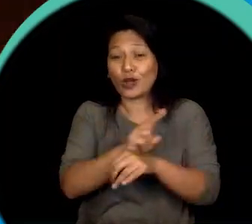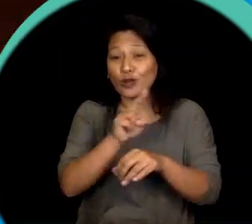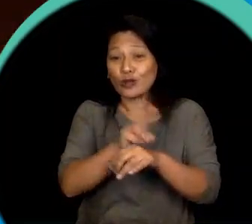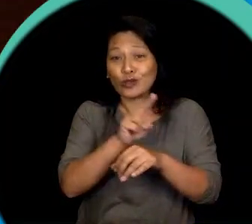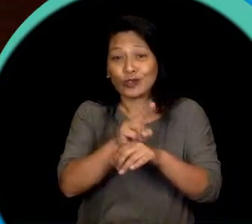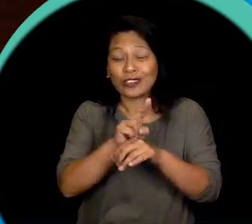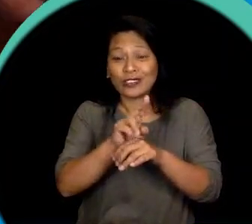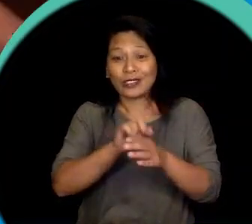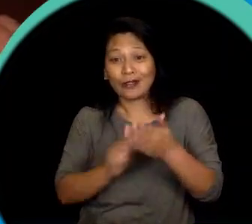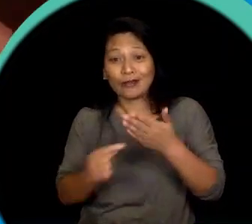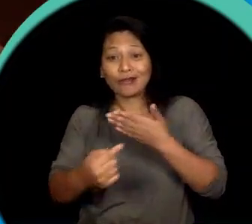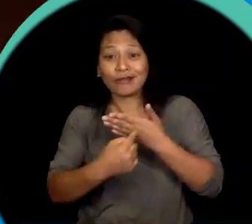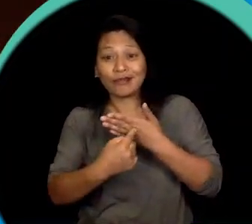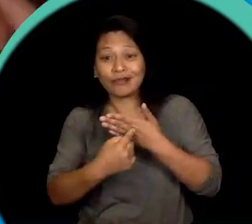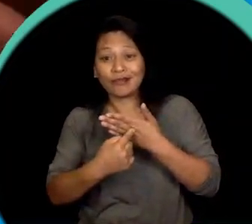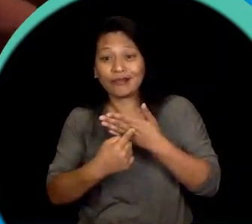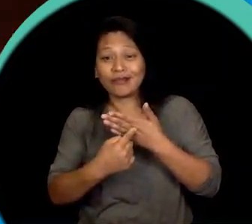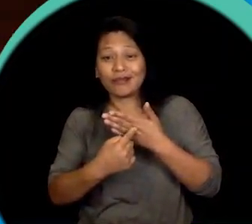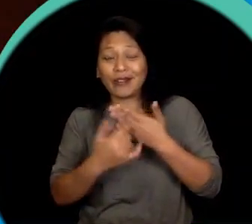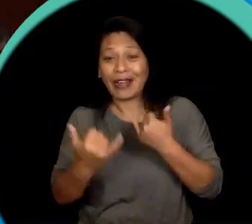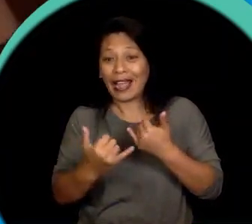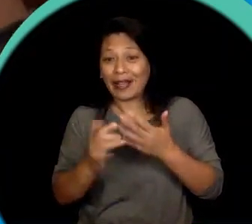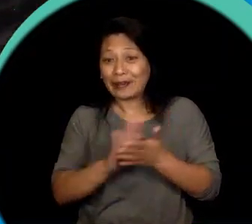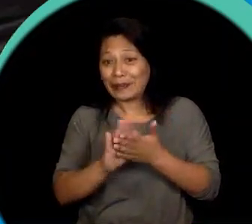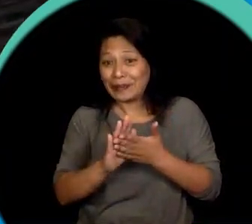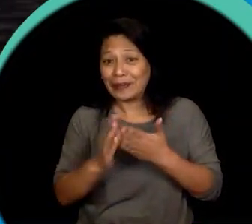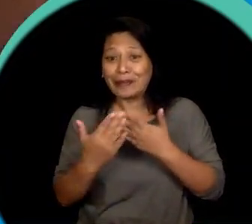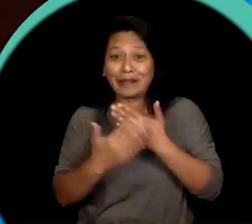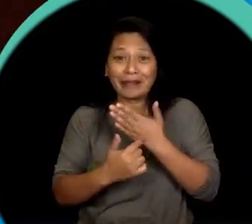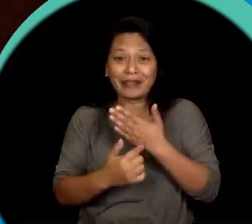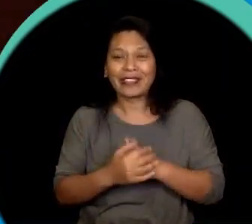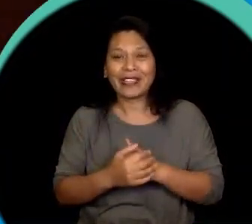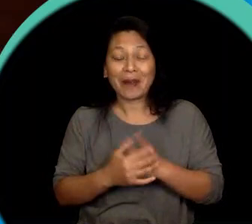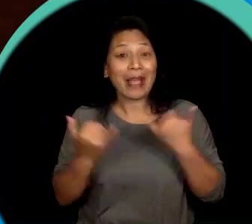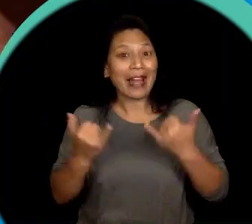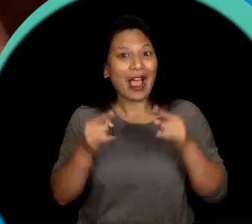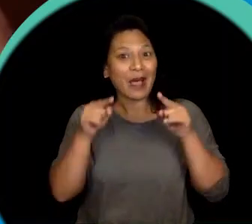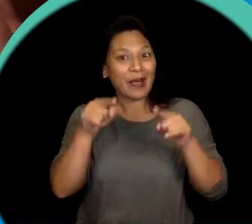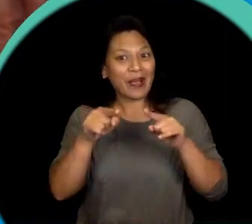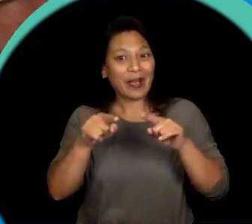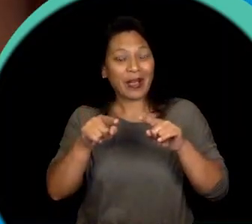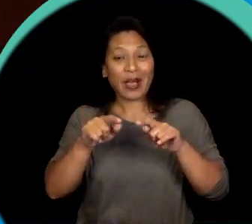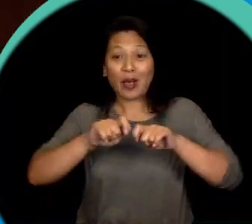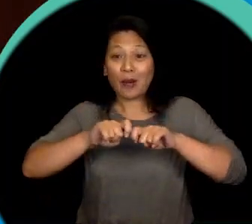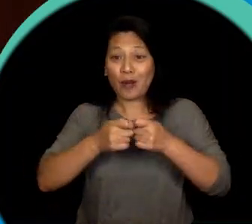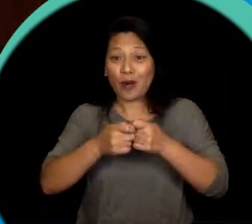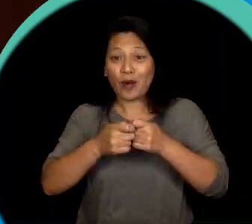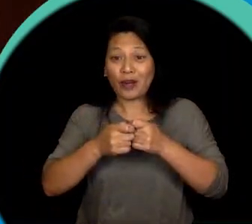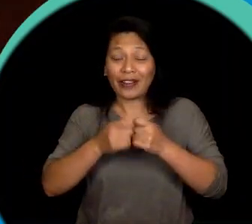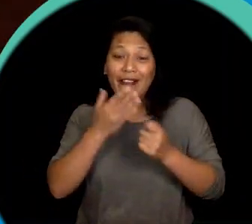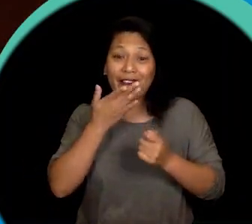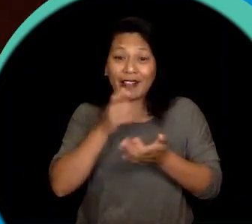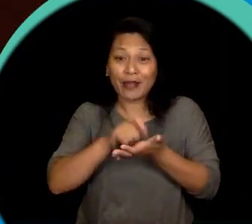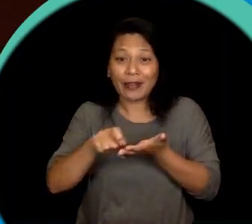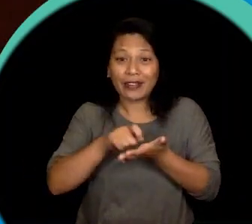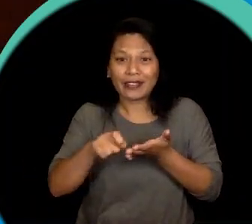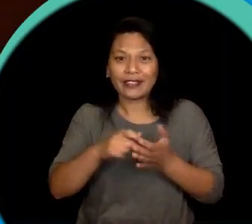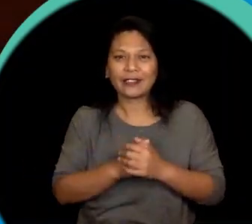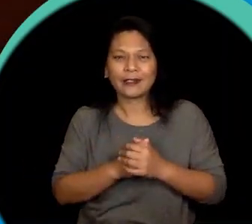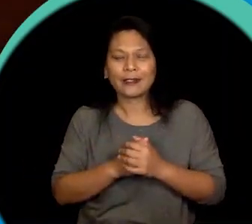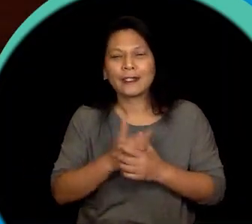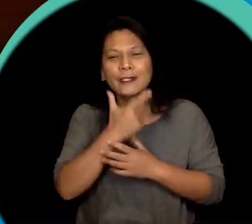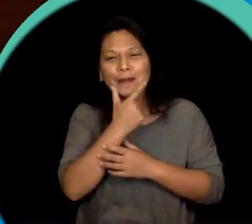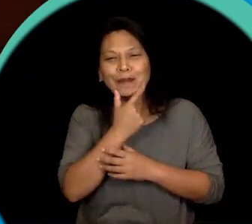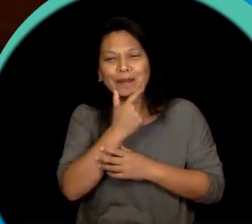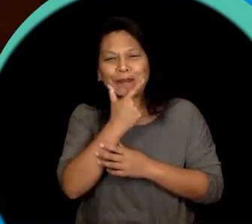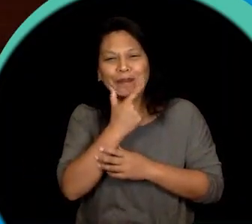paper crafts. But right now, let's go to this broken crayon, which we just happened to break. Okay, so what could come out of